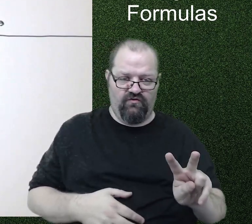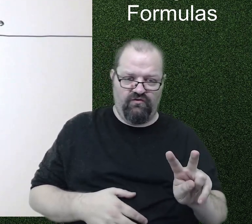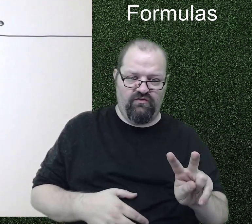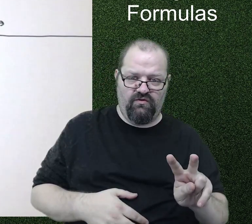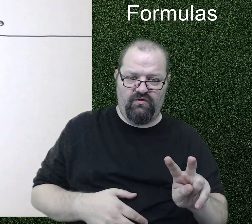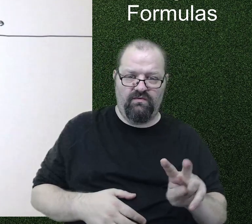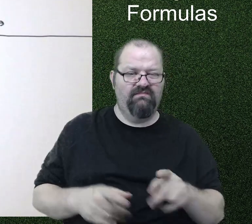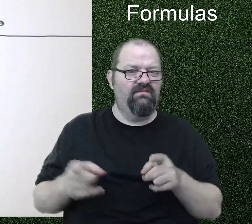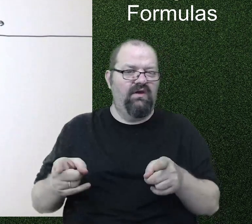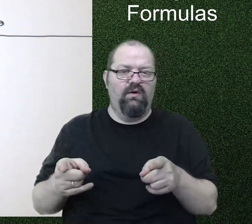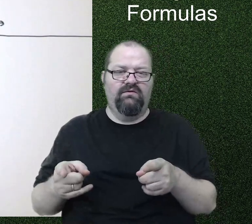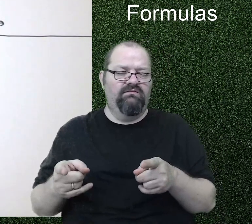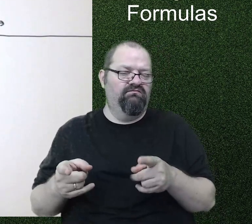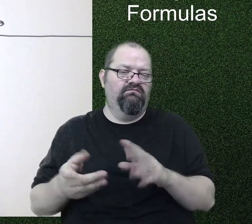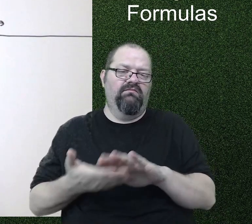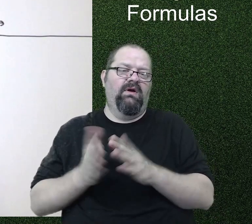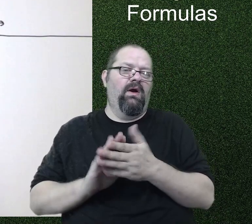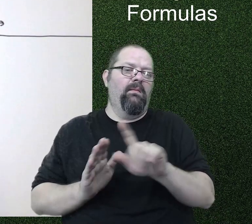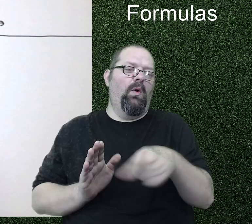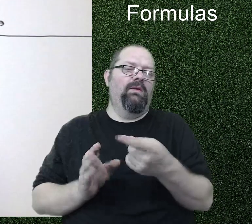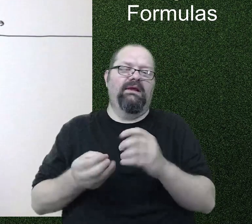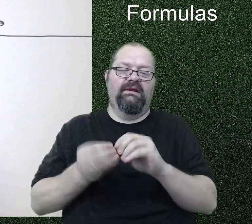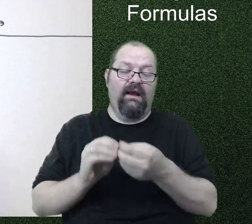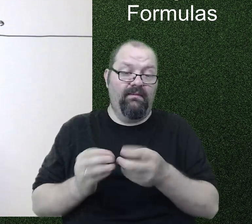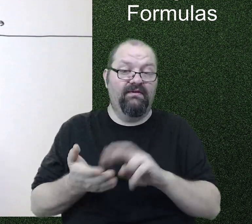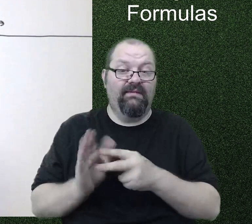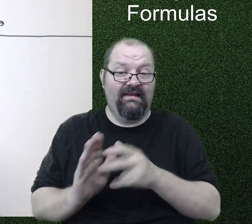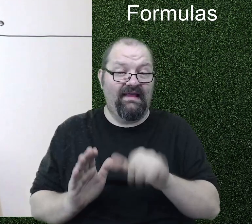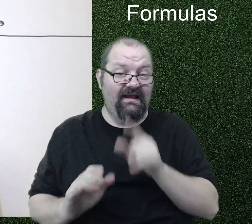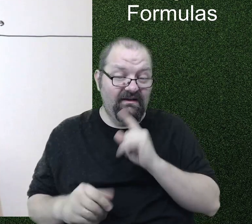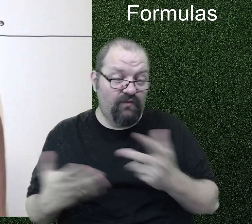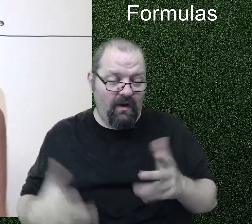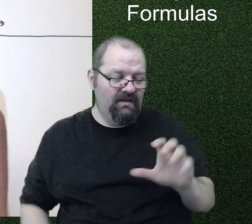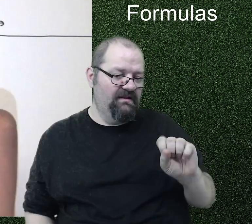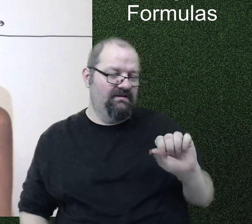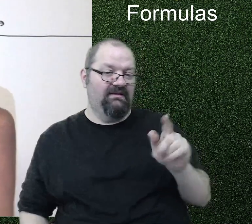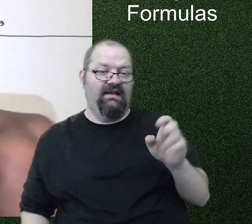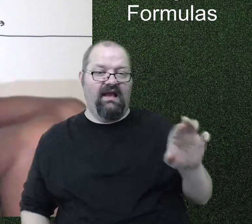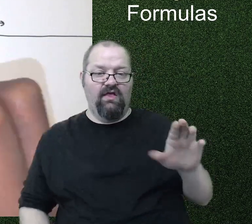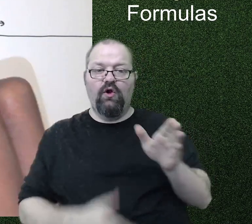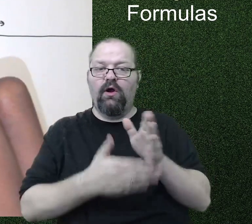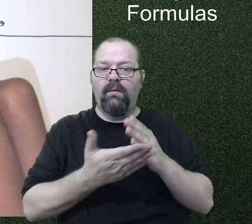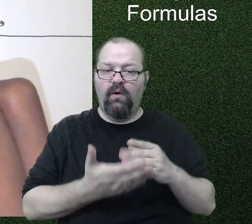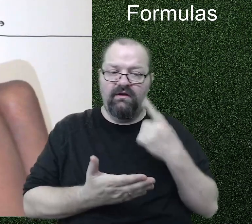just numbers. Those are the scalar components of v.